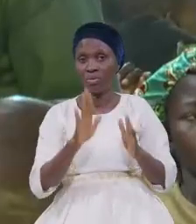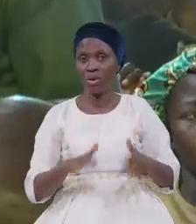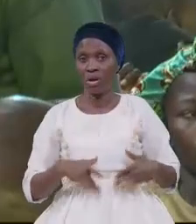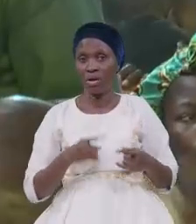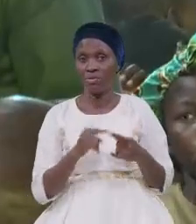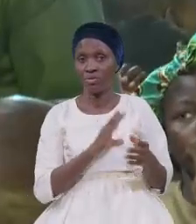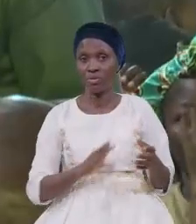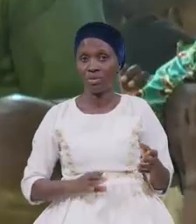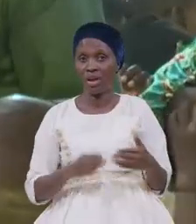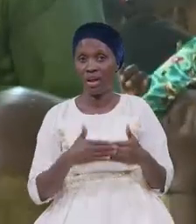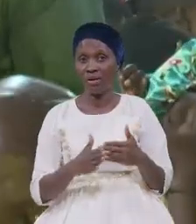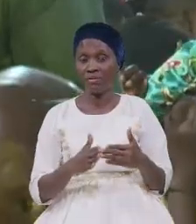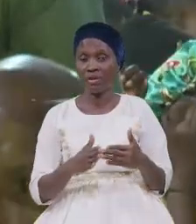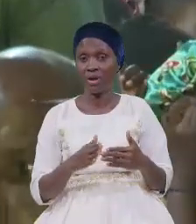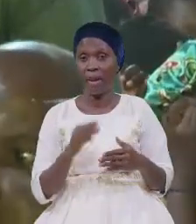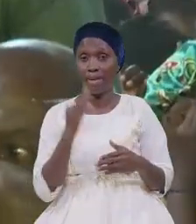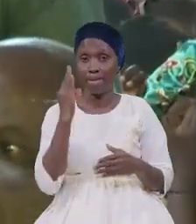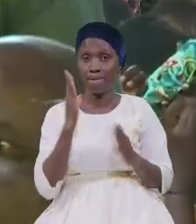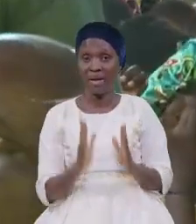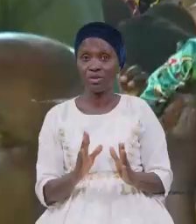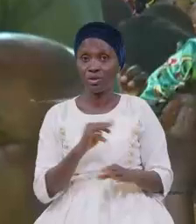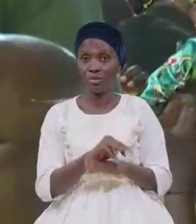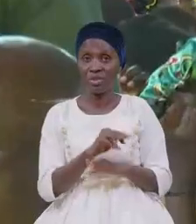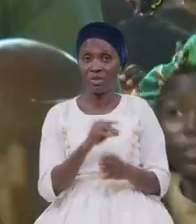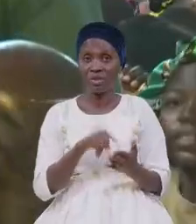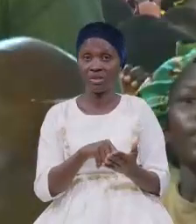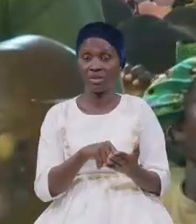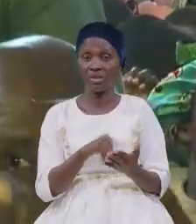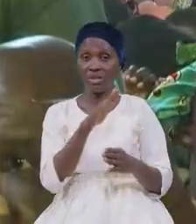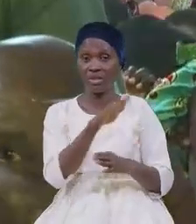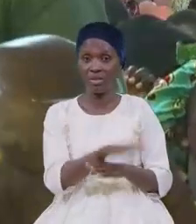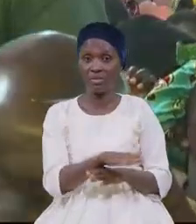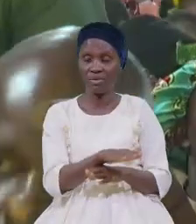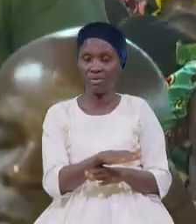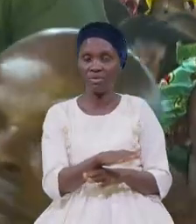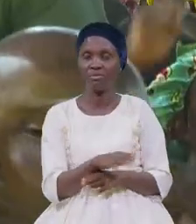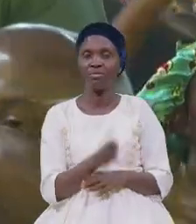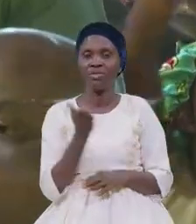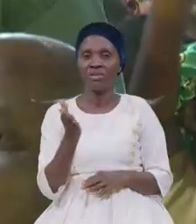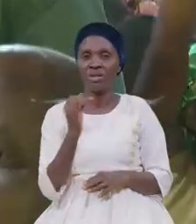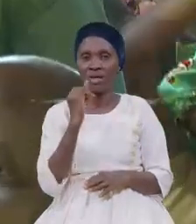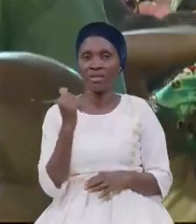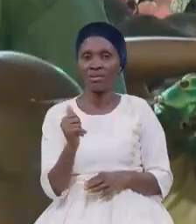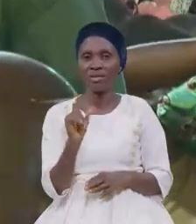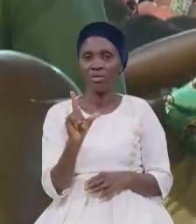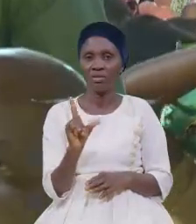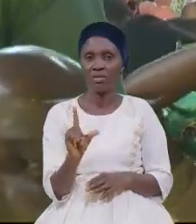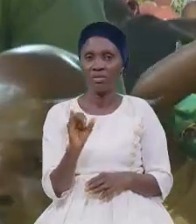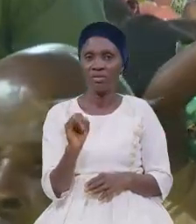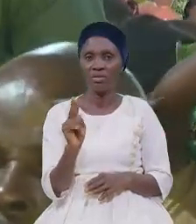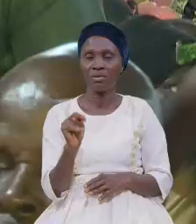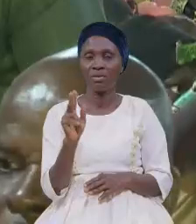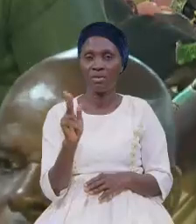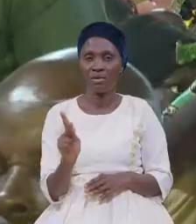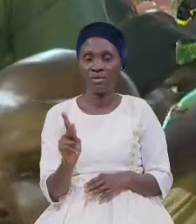evening, there is a link below your player. Click it and fill